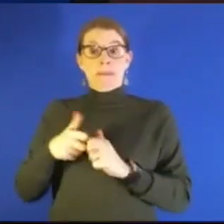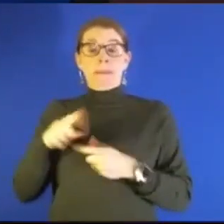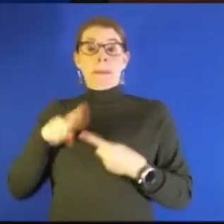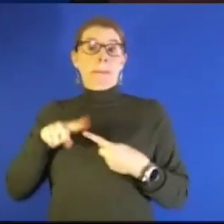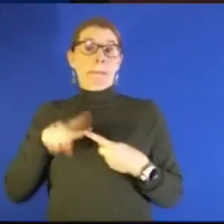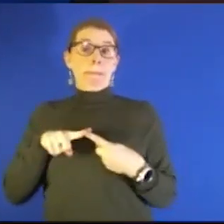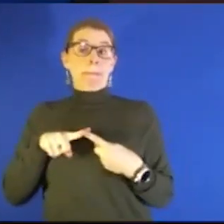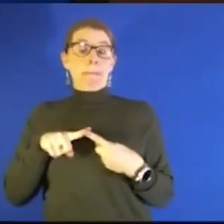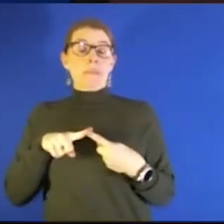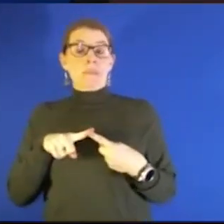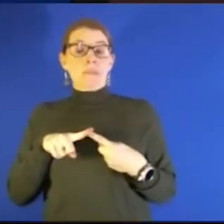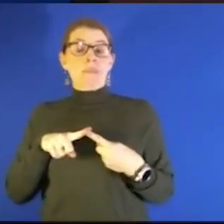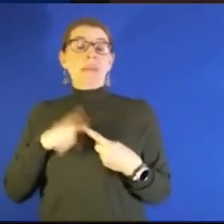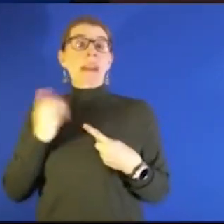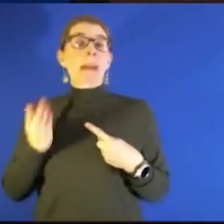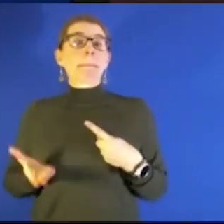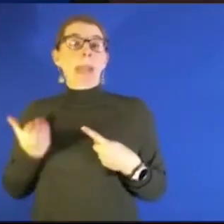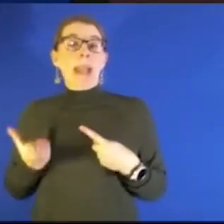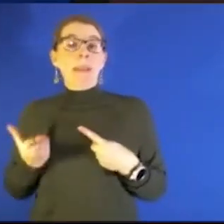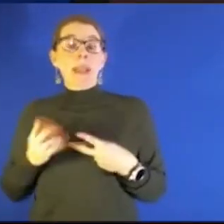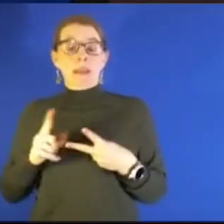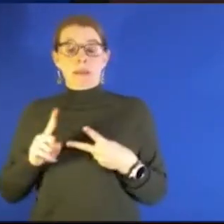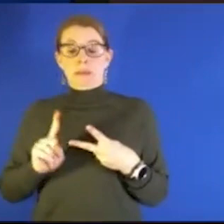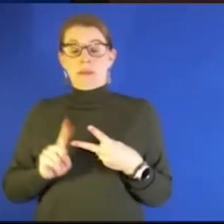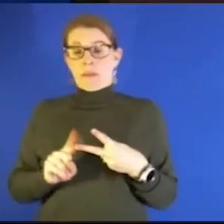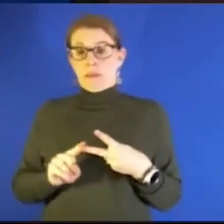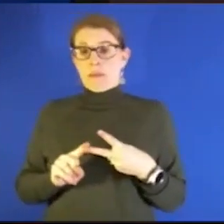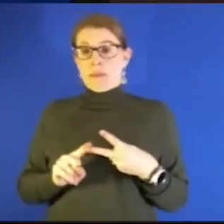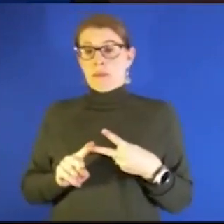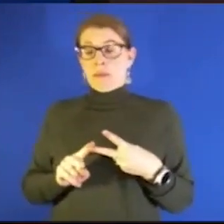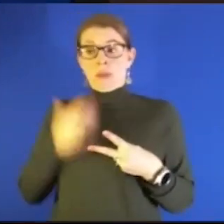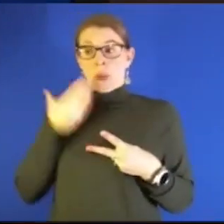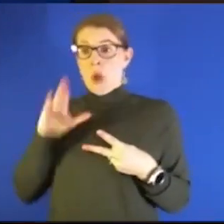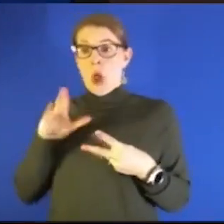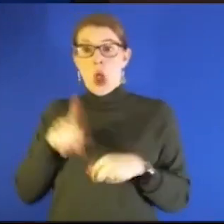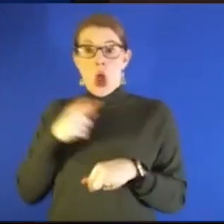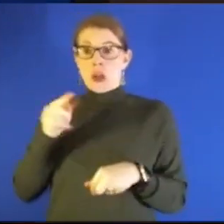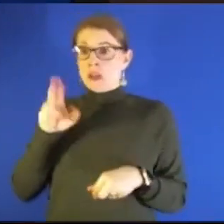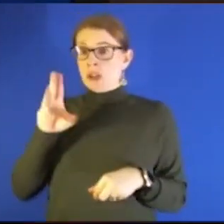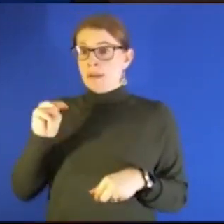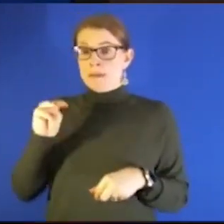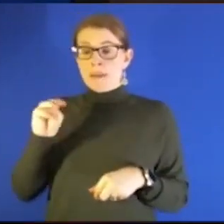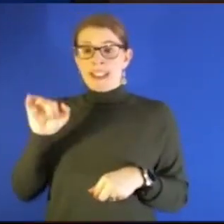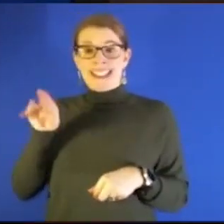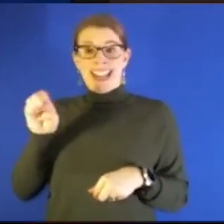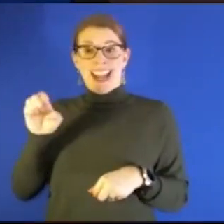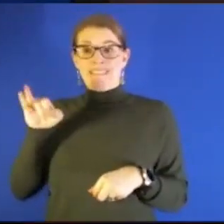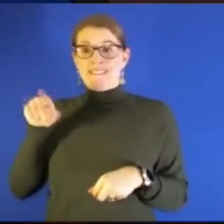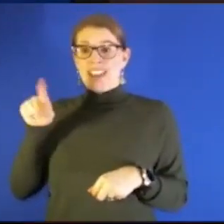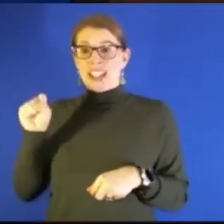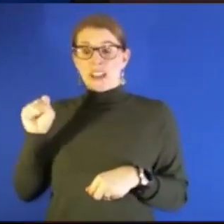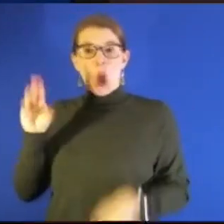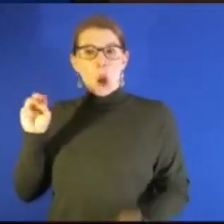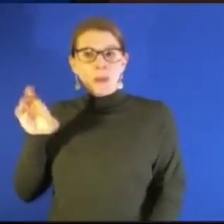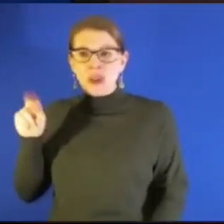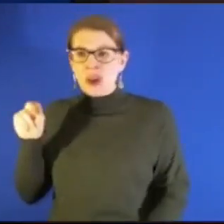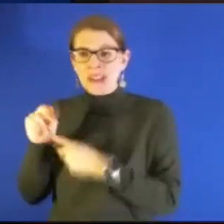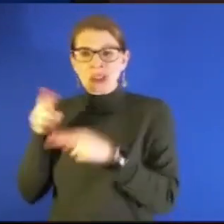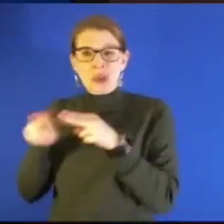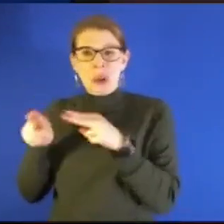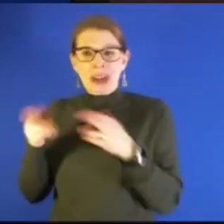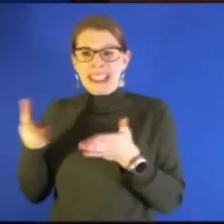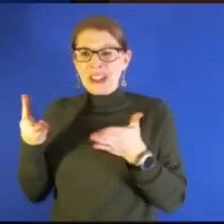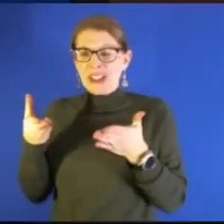may be. B, we don't really know the long-term side effects because Omicron's not been around long. Remember, long-haul syndrome wasn't described